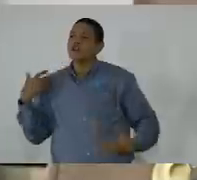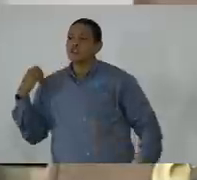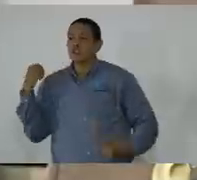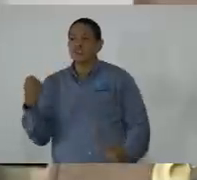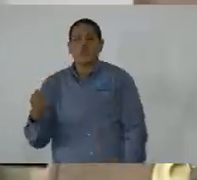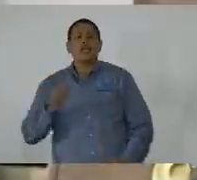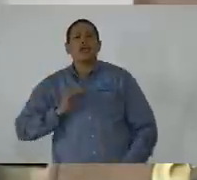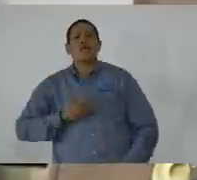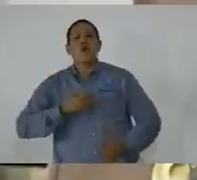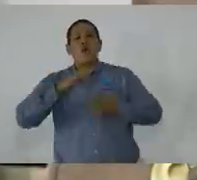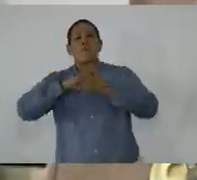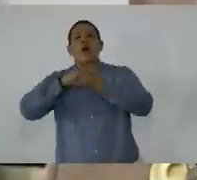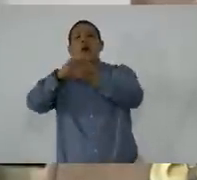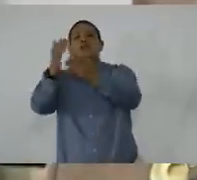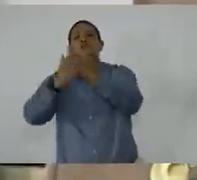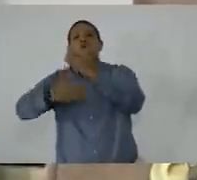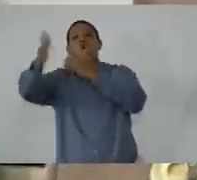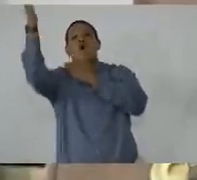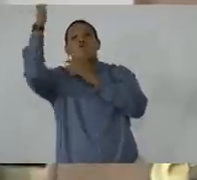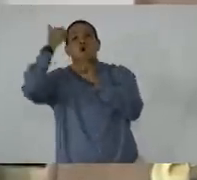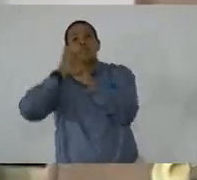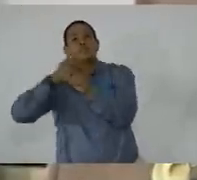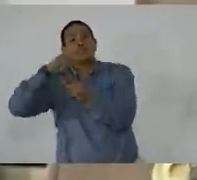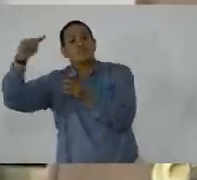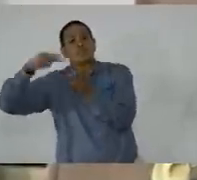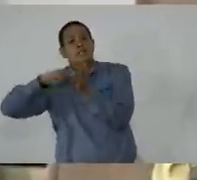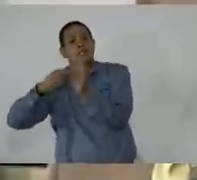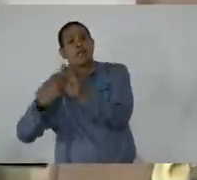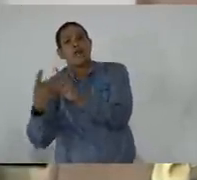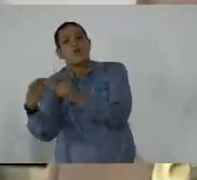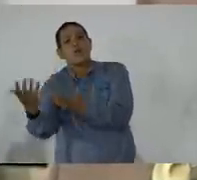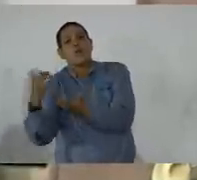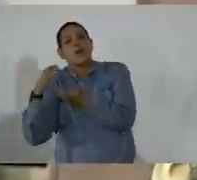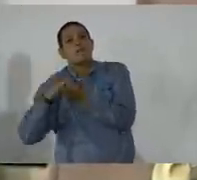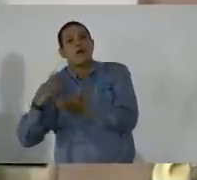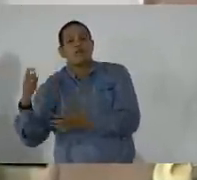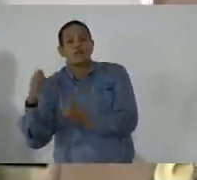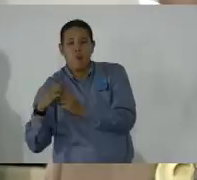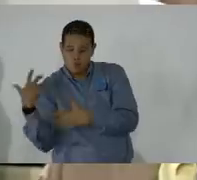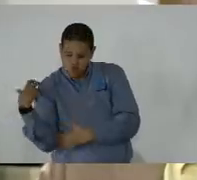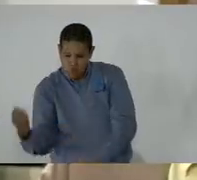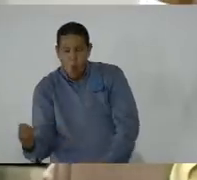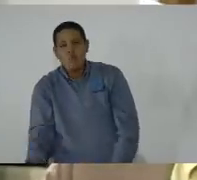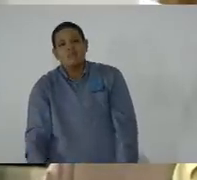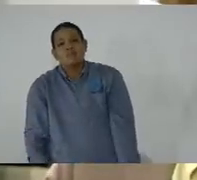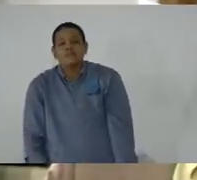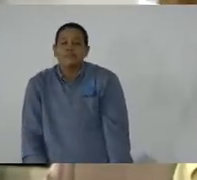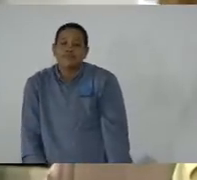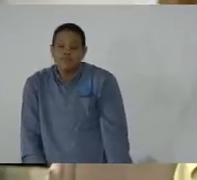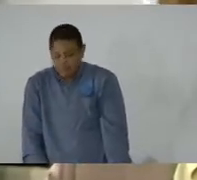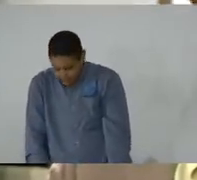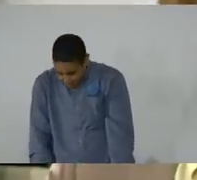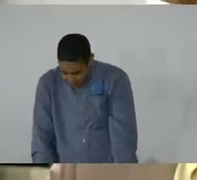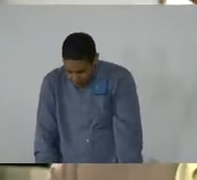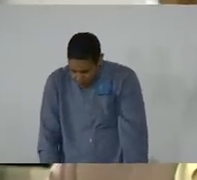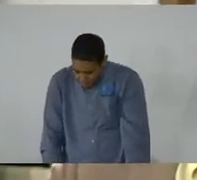our partnership, and going forward, we intend to make that partnership even stronger.